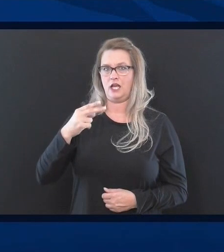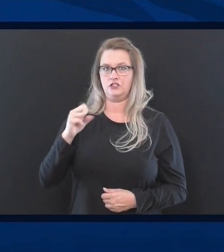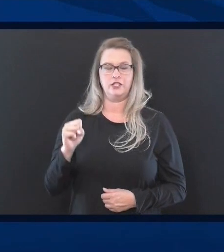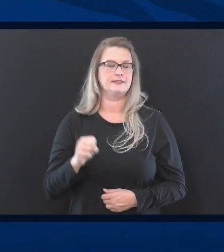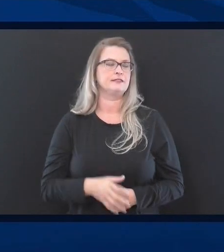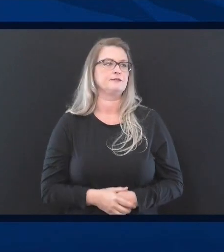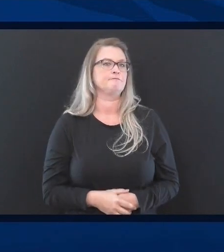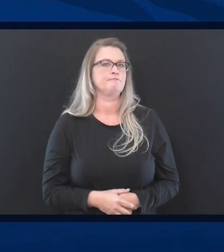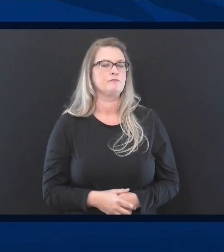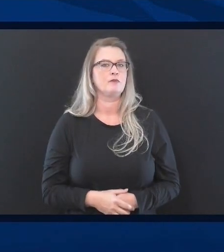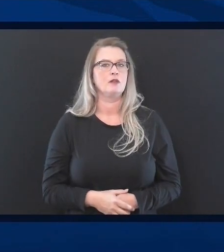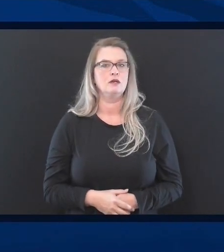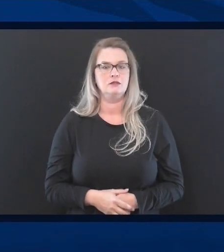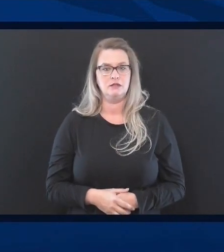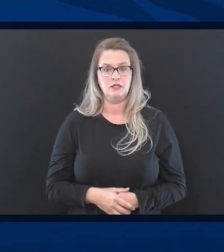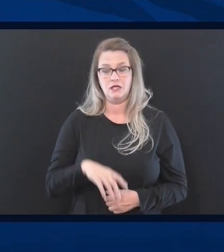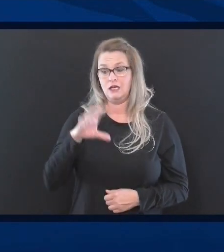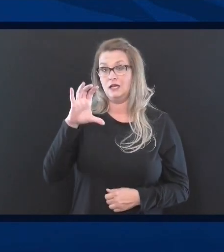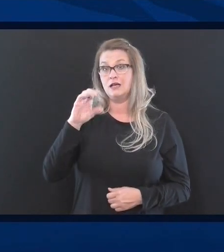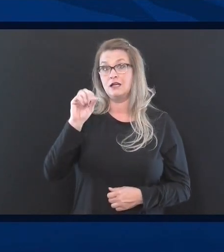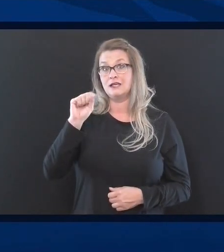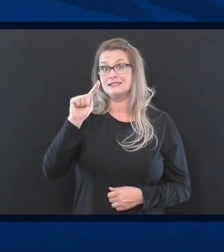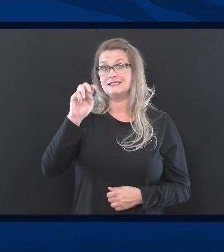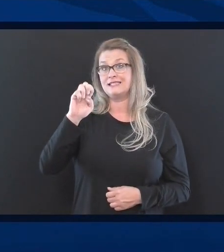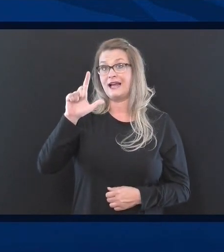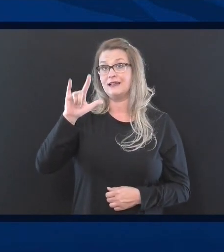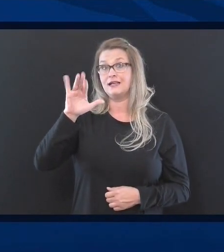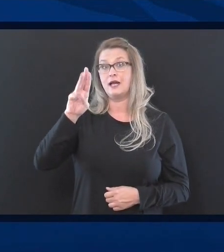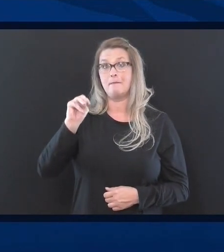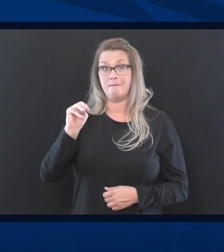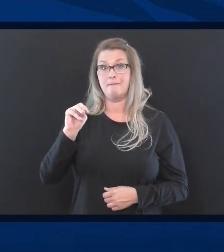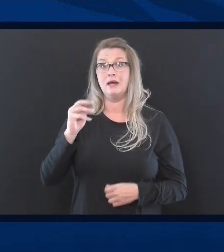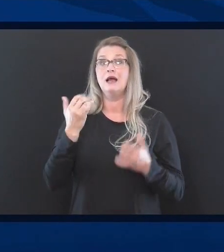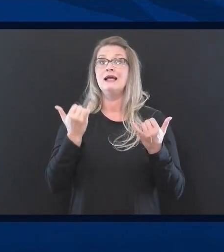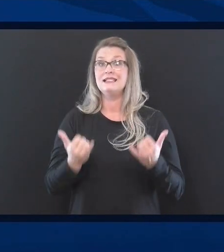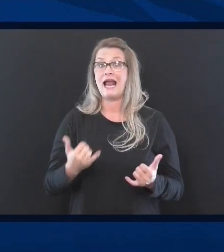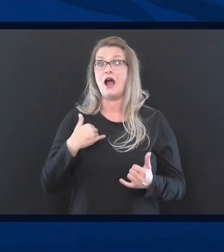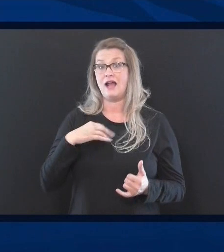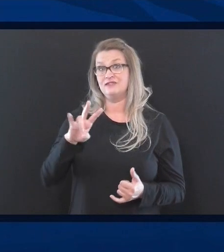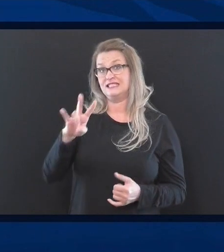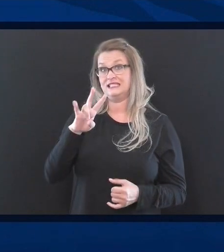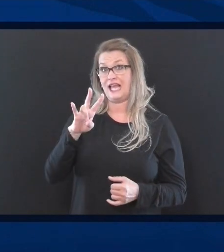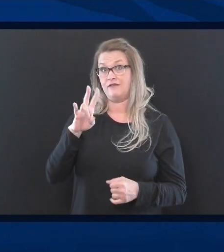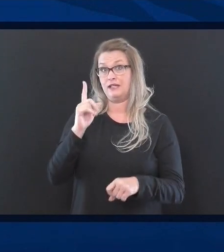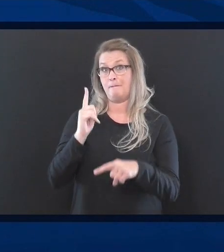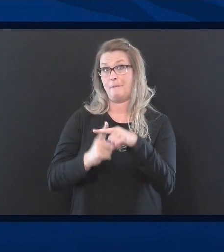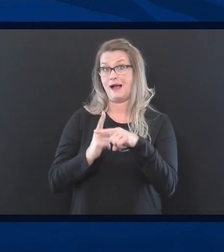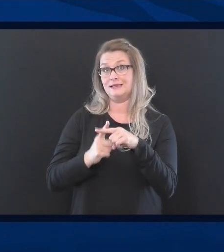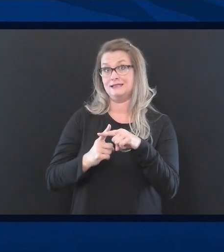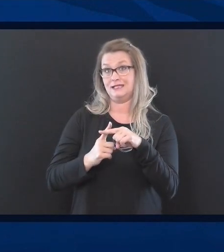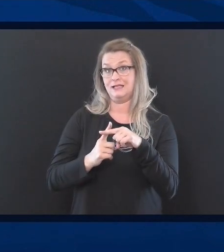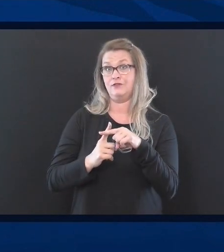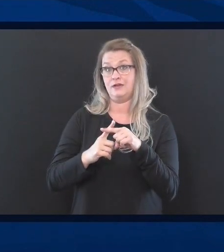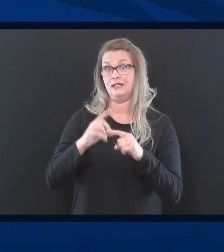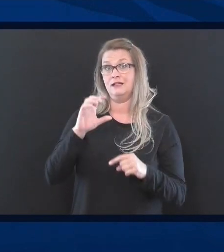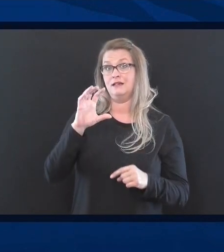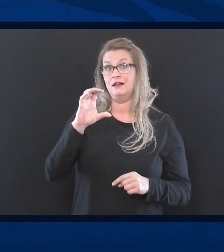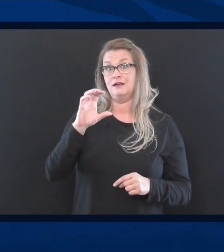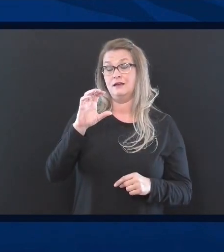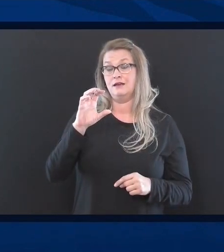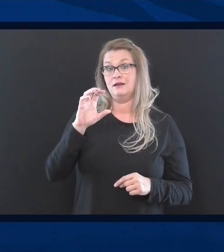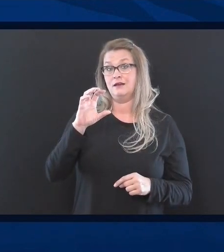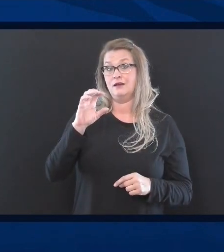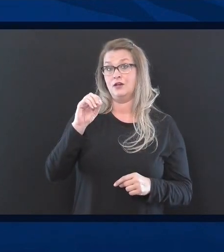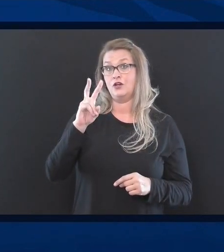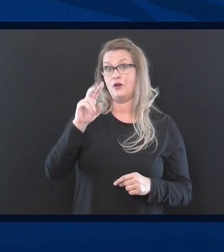Yes, Governor Constellium near Ravenswood in Jackson County now has 7 confirmed COVID-19 positives. That's 1/3